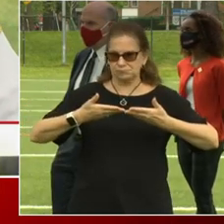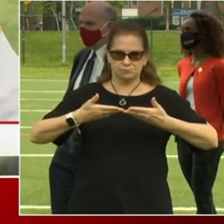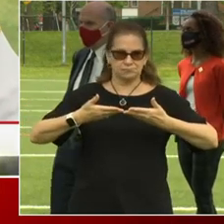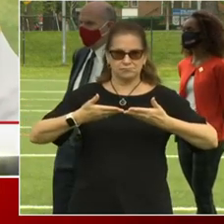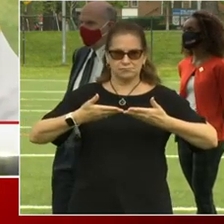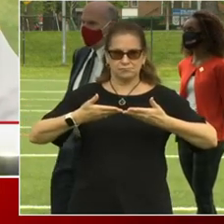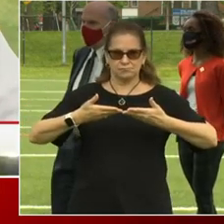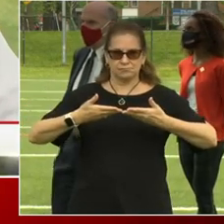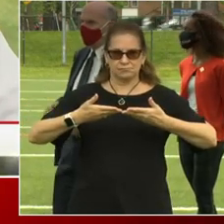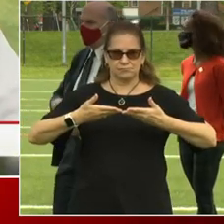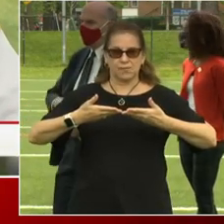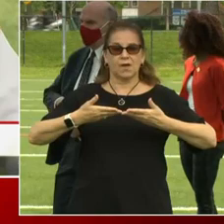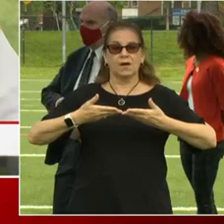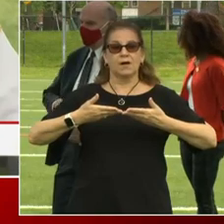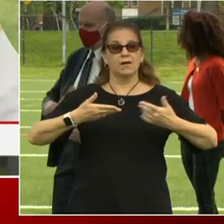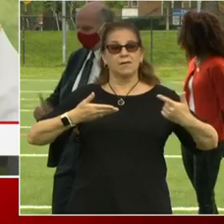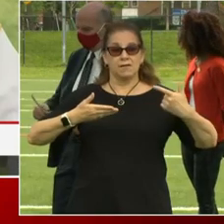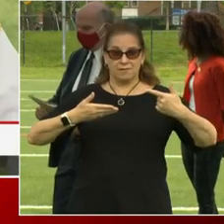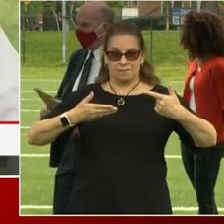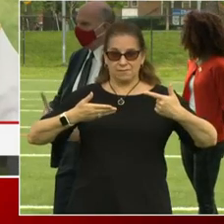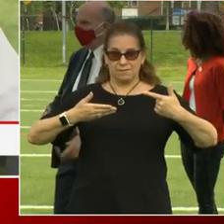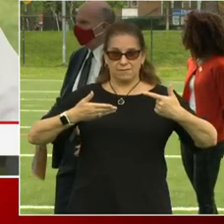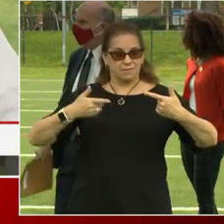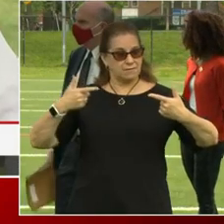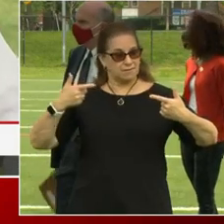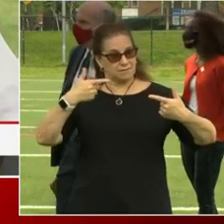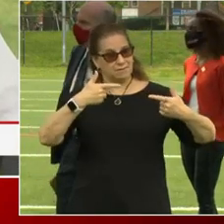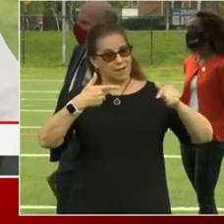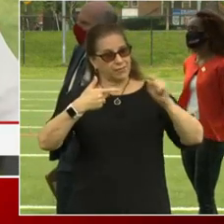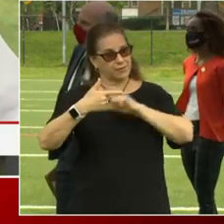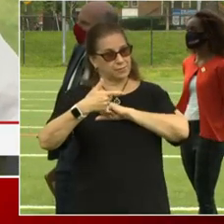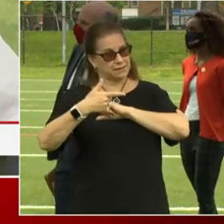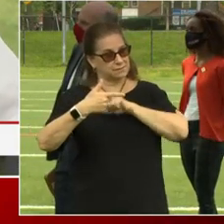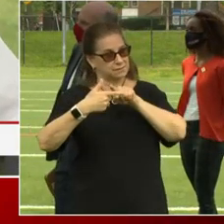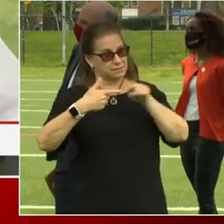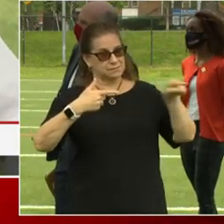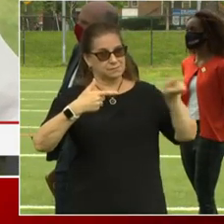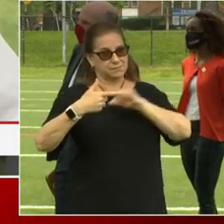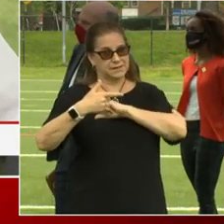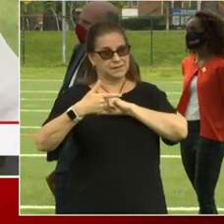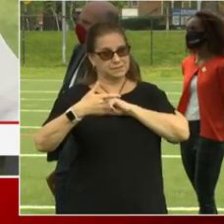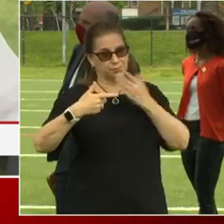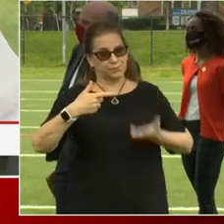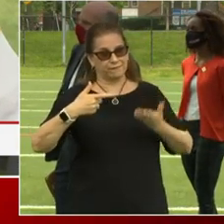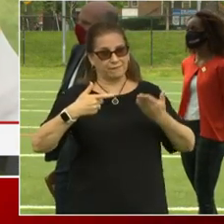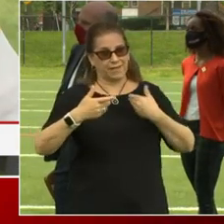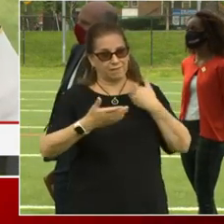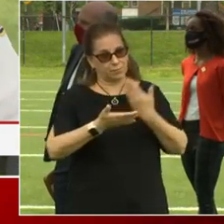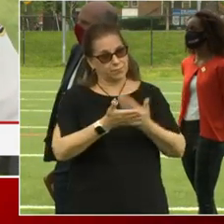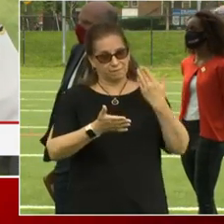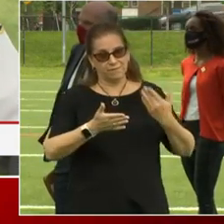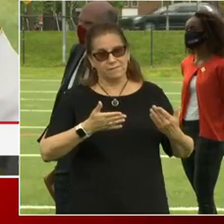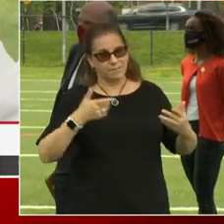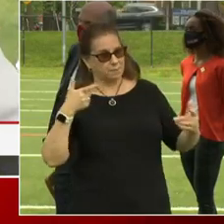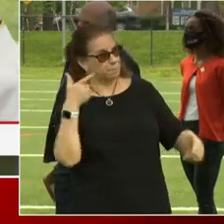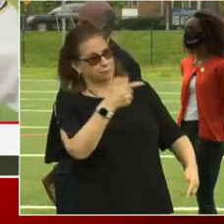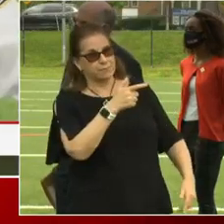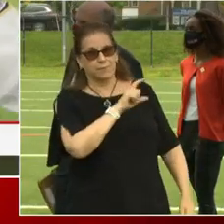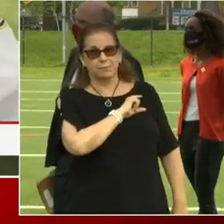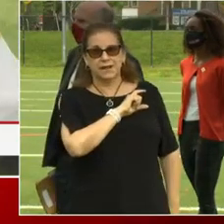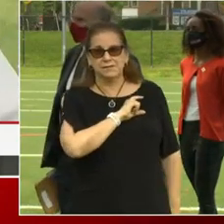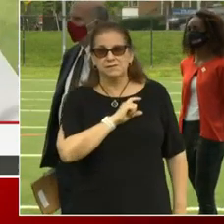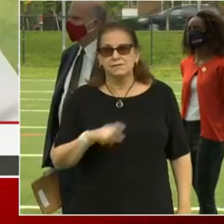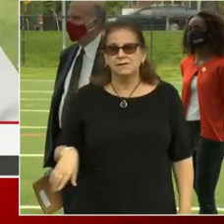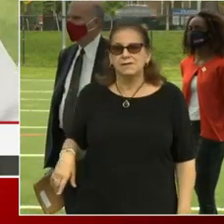actually pointing it at an officer and at that woman? There was an extended video that was released, I think, right before the press conference.